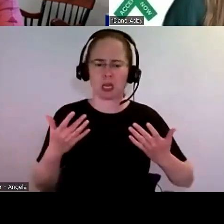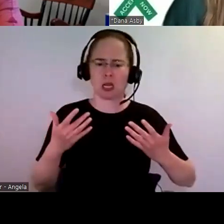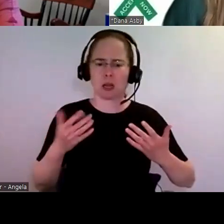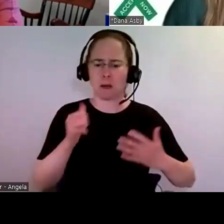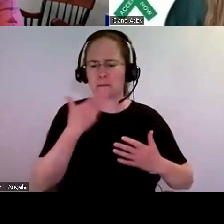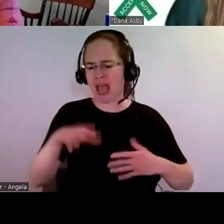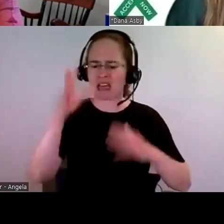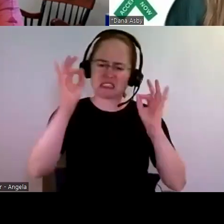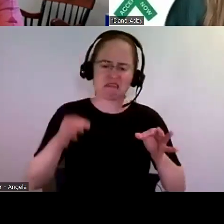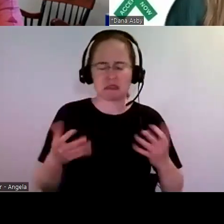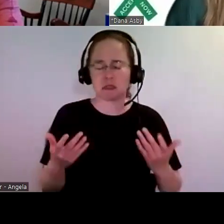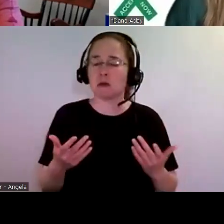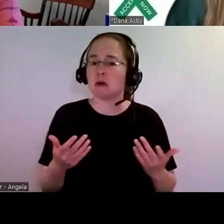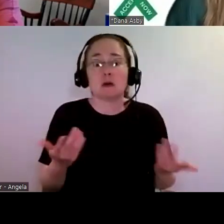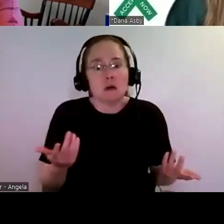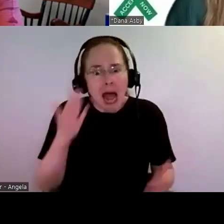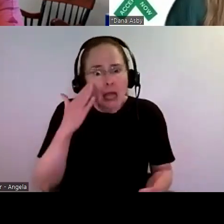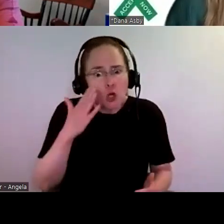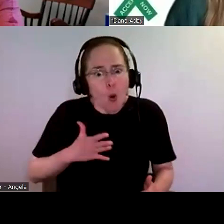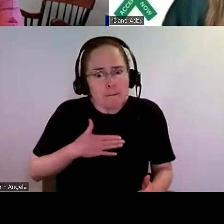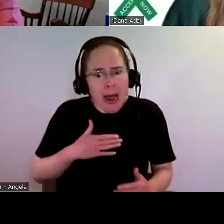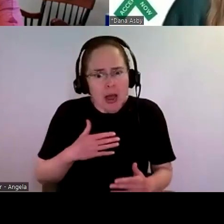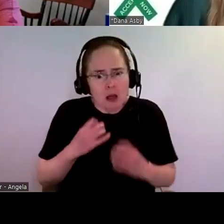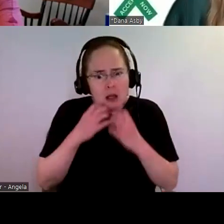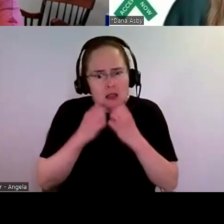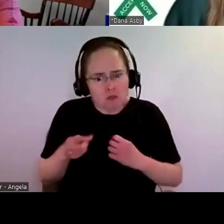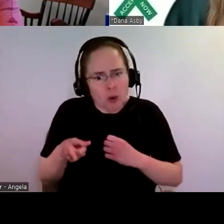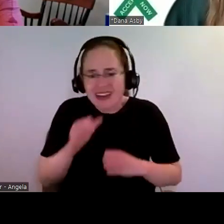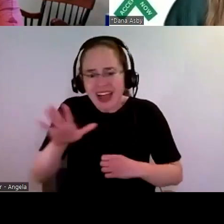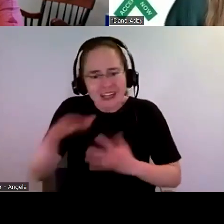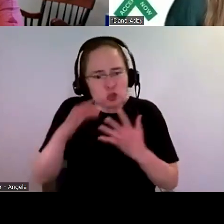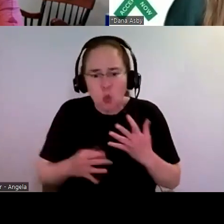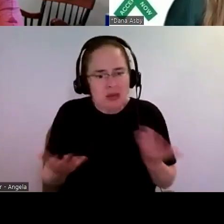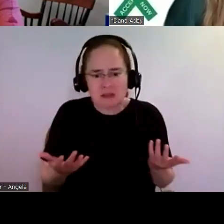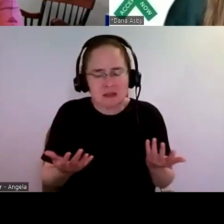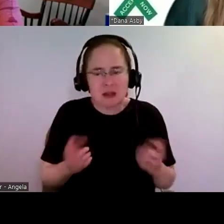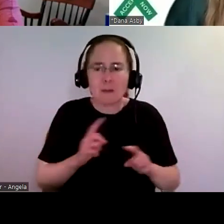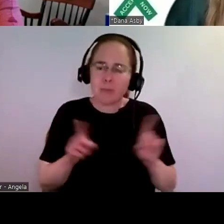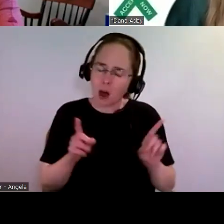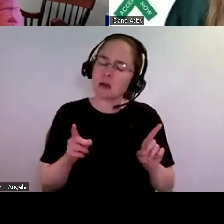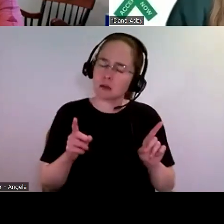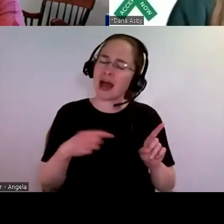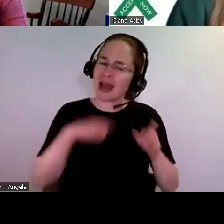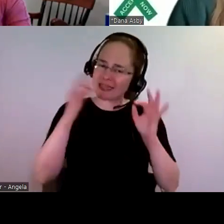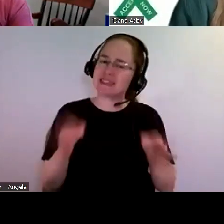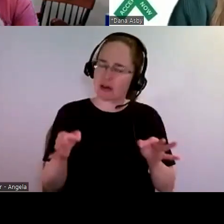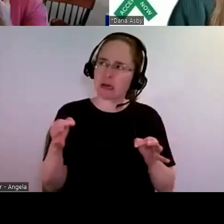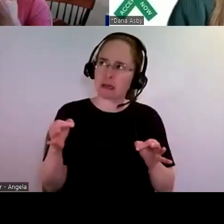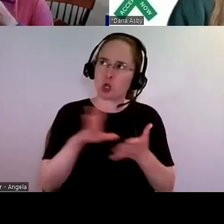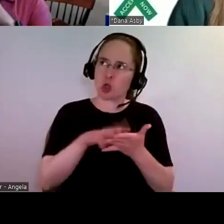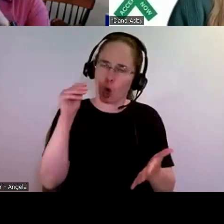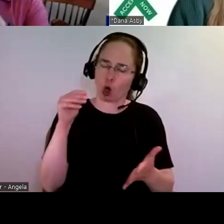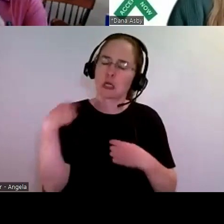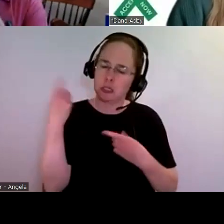is unreal to me because I know my loved one and that would not be his choice. But I definitely have learned that